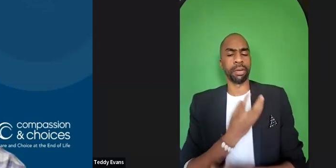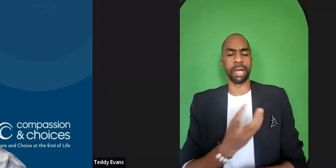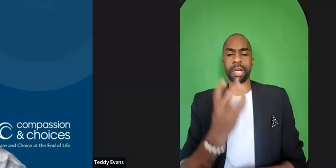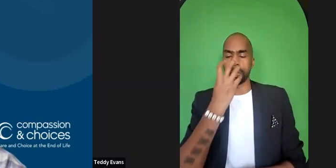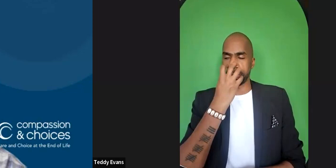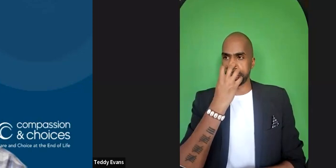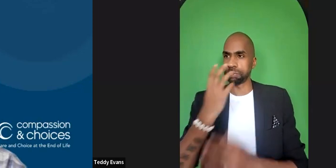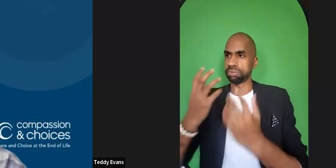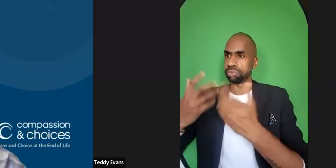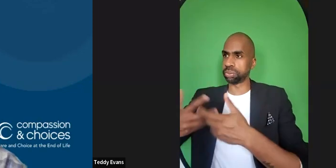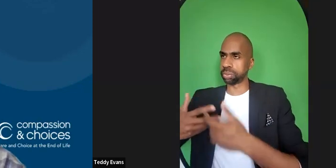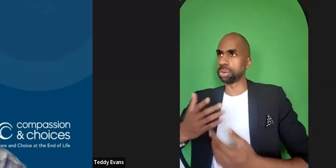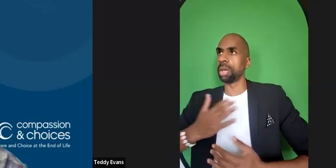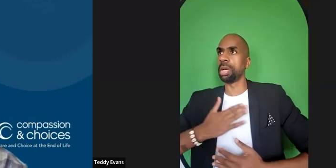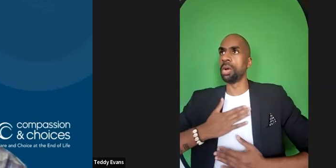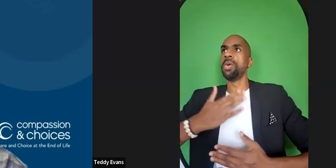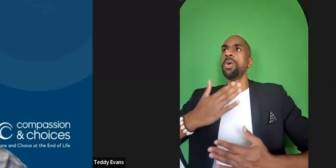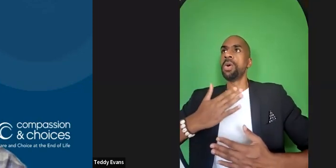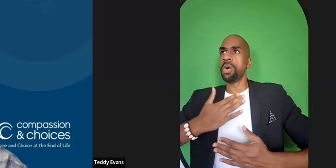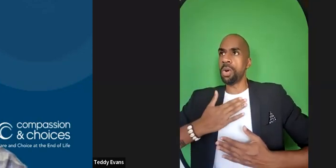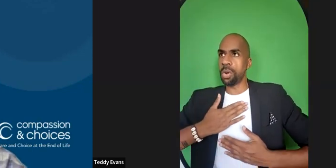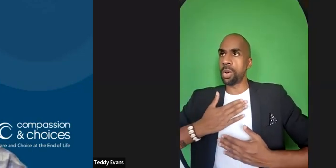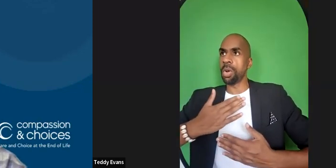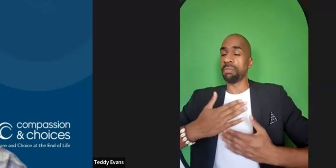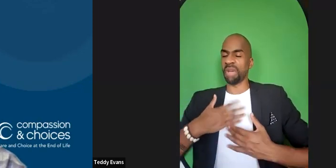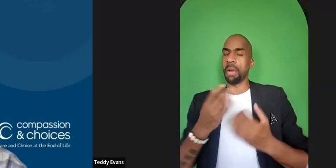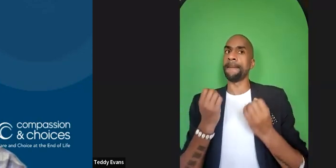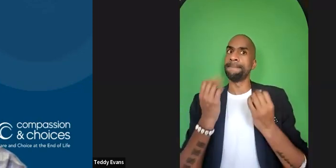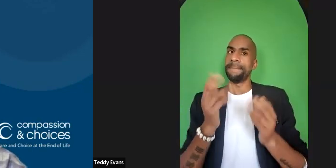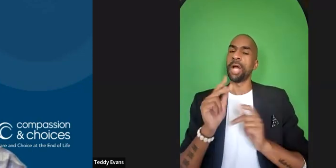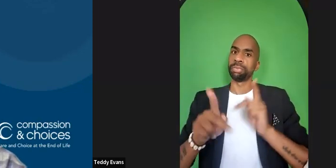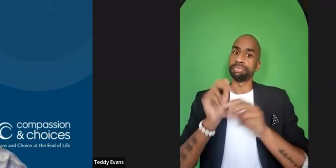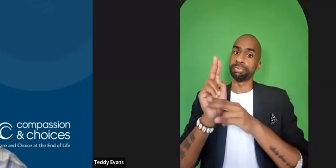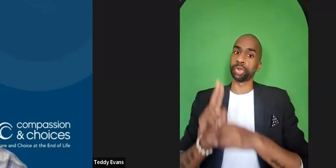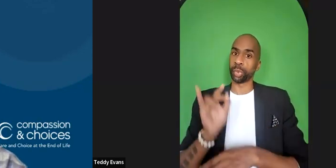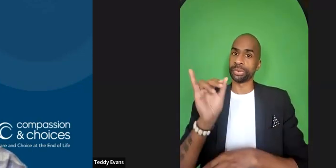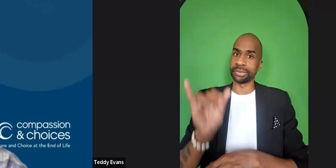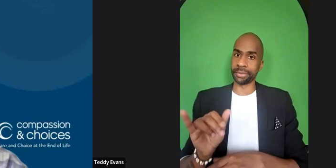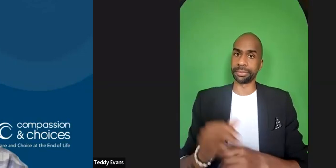that's used by, you know, a good percentage of people with ALS, whereas, as I mentioned, that